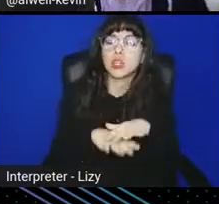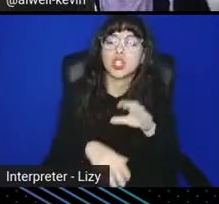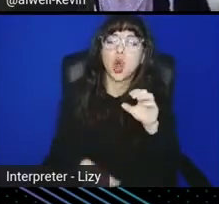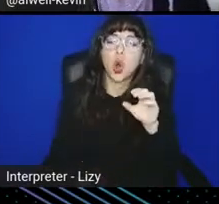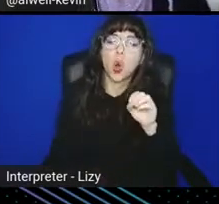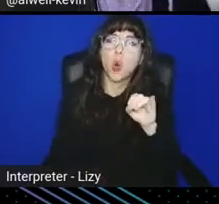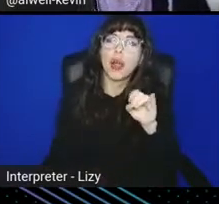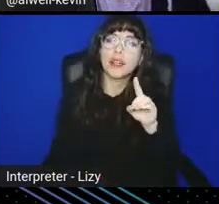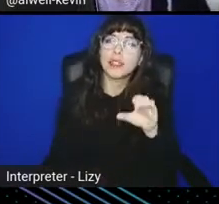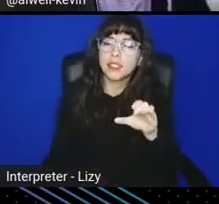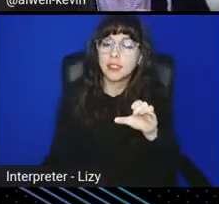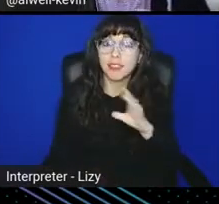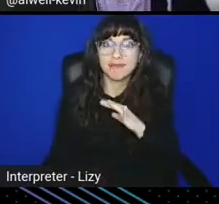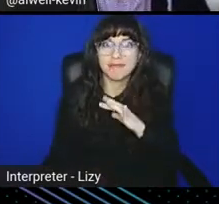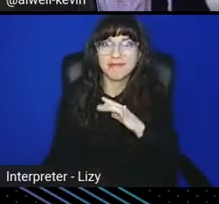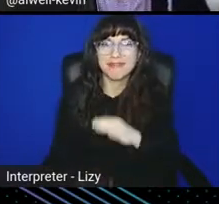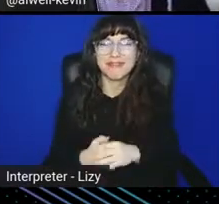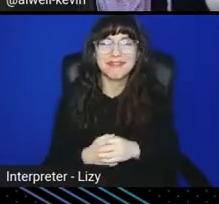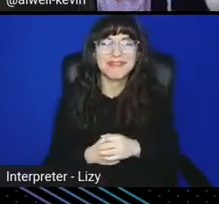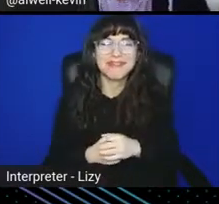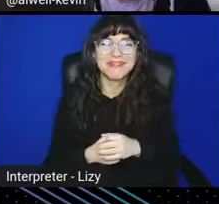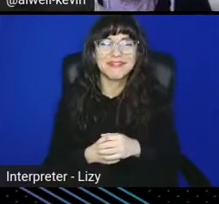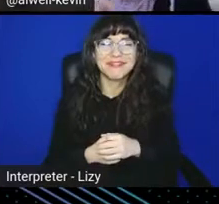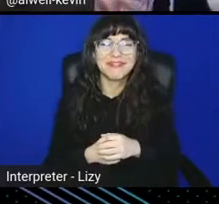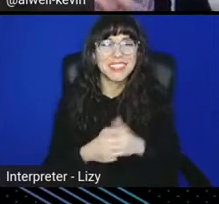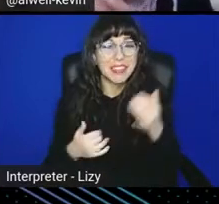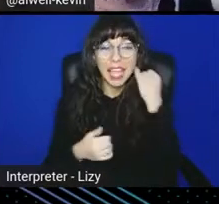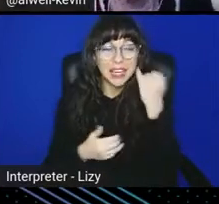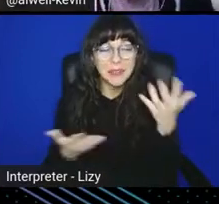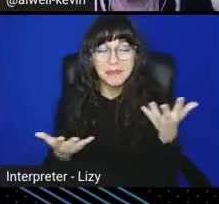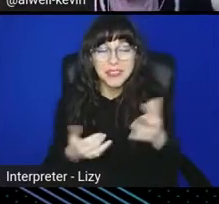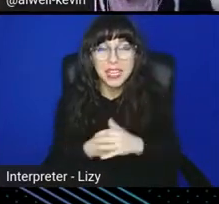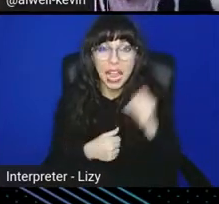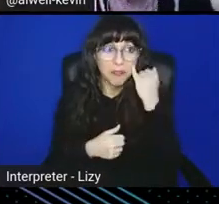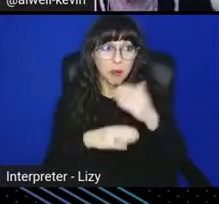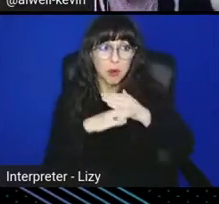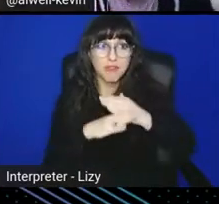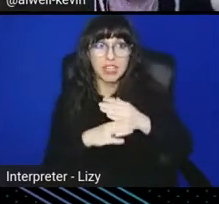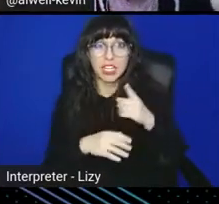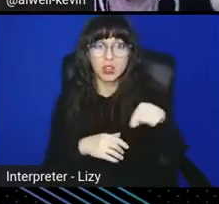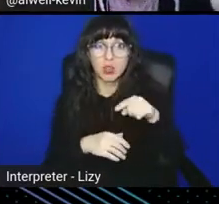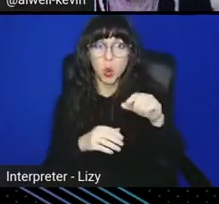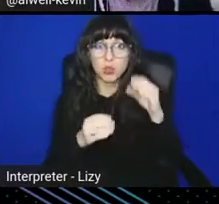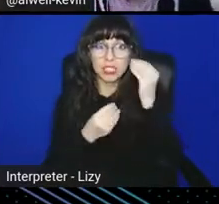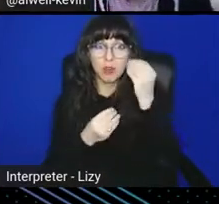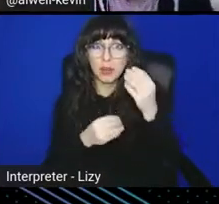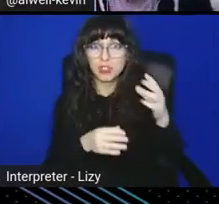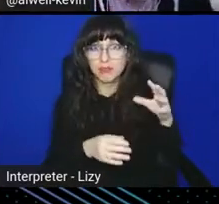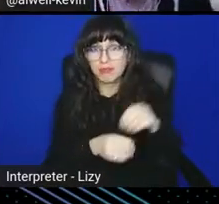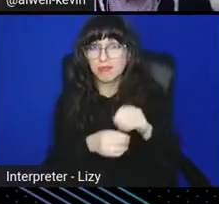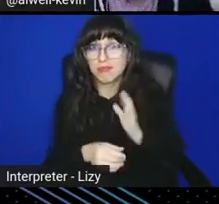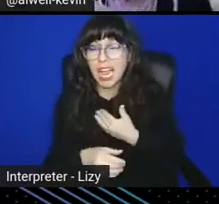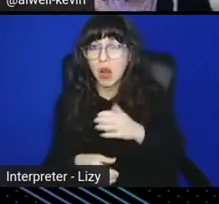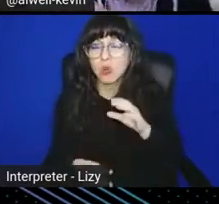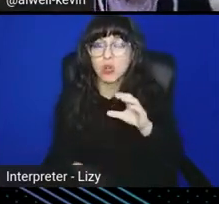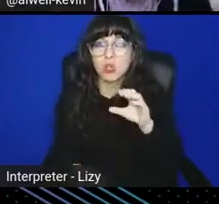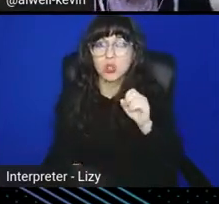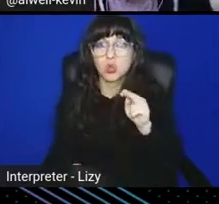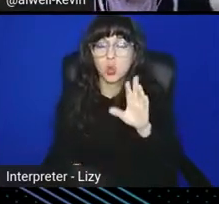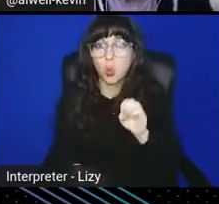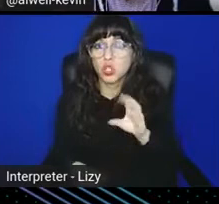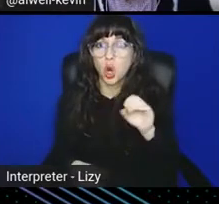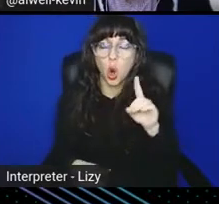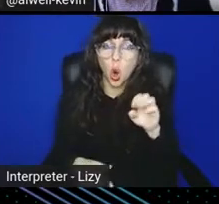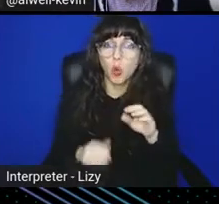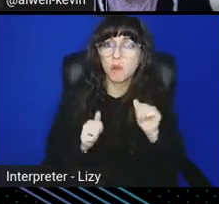so the idea here is, okay, if we're preventing credentials from making their way into our source code proactively, if we're reacting